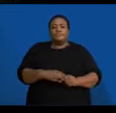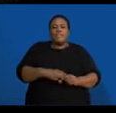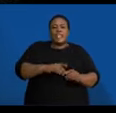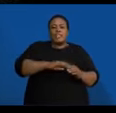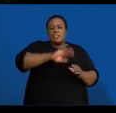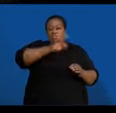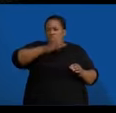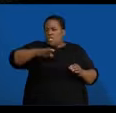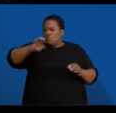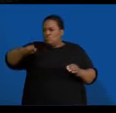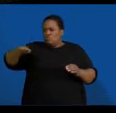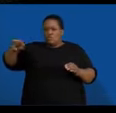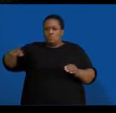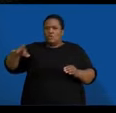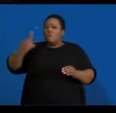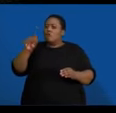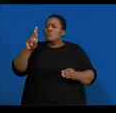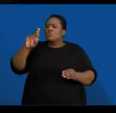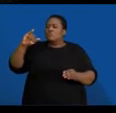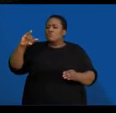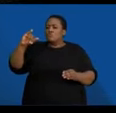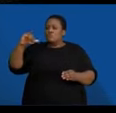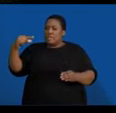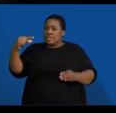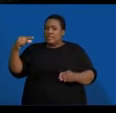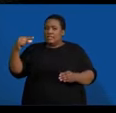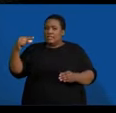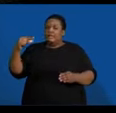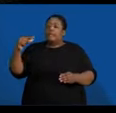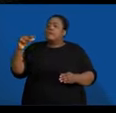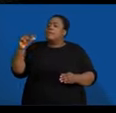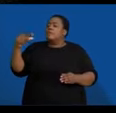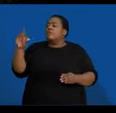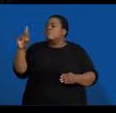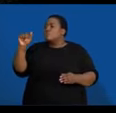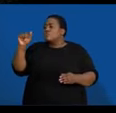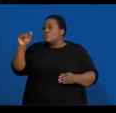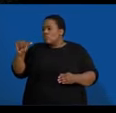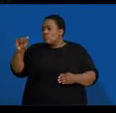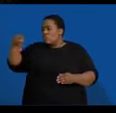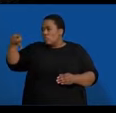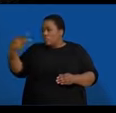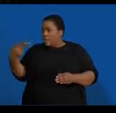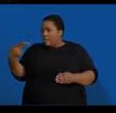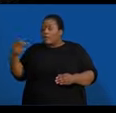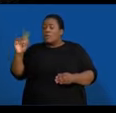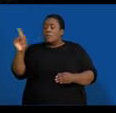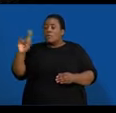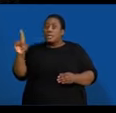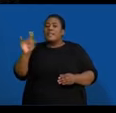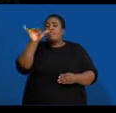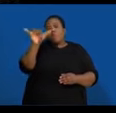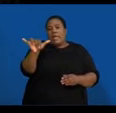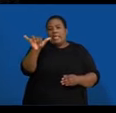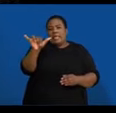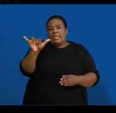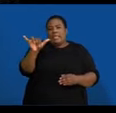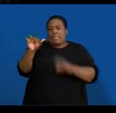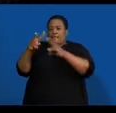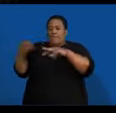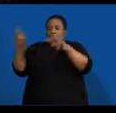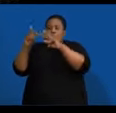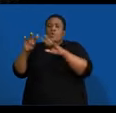graph. When you talk about range, remember we're talking about the y values. Then lastly, the points on a graph. So points